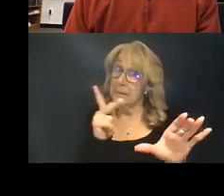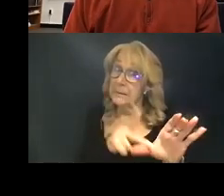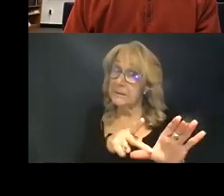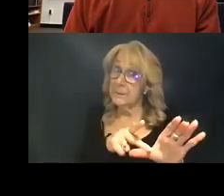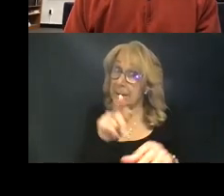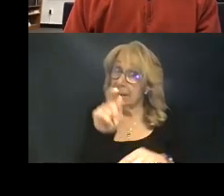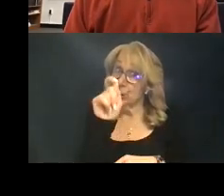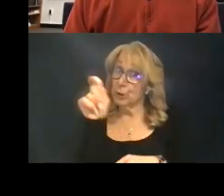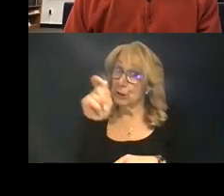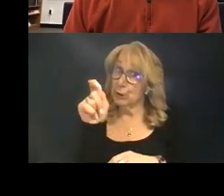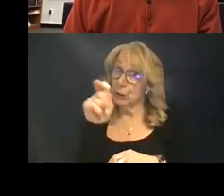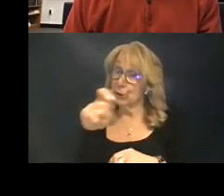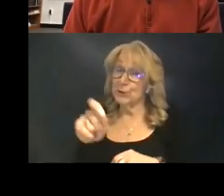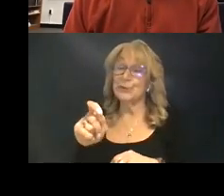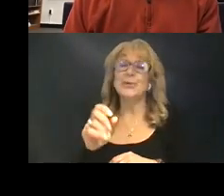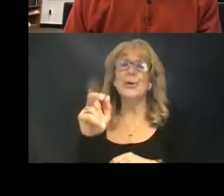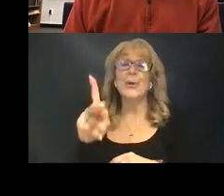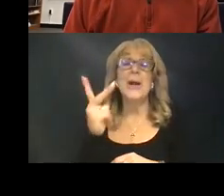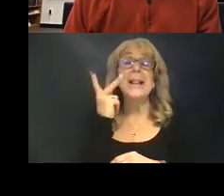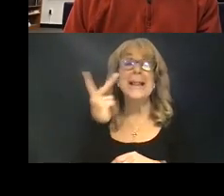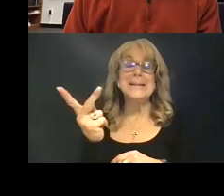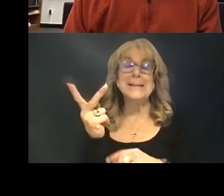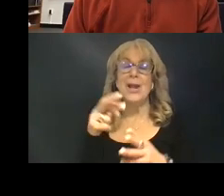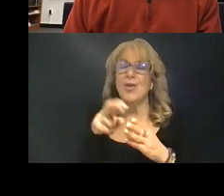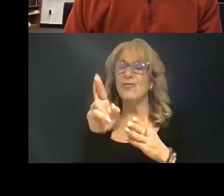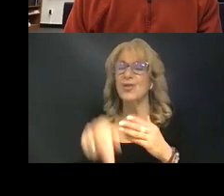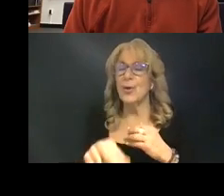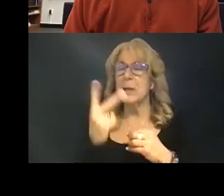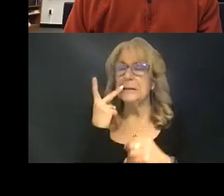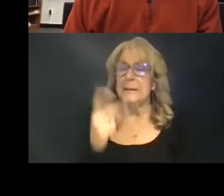And here we go. We'll see some results. Let's see the poll.